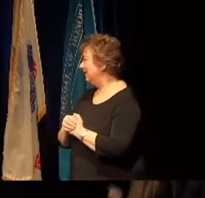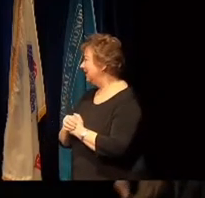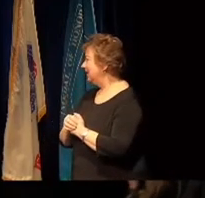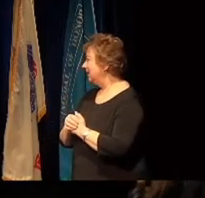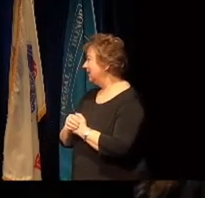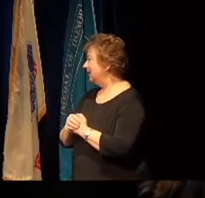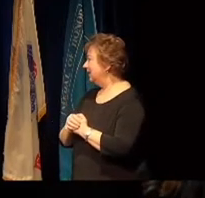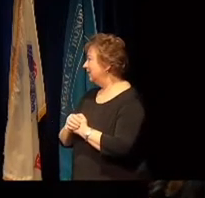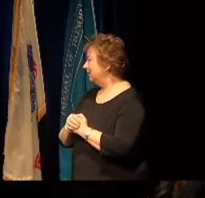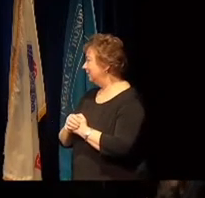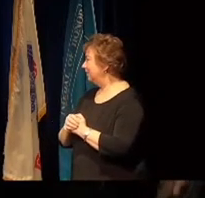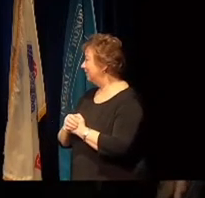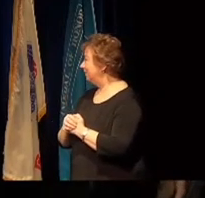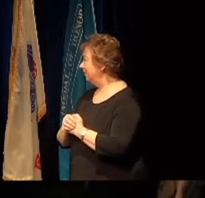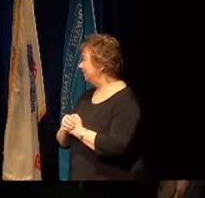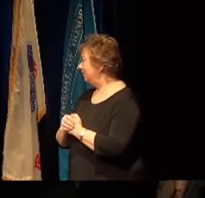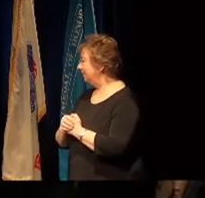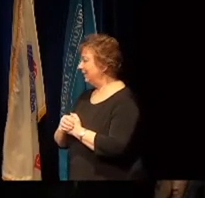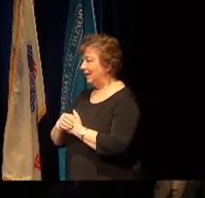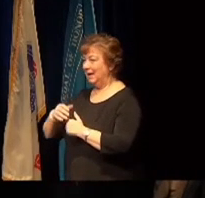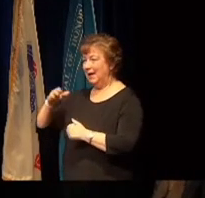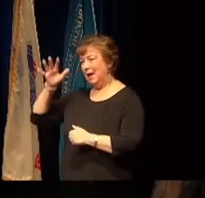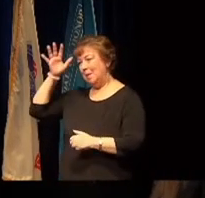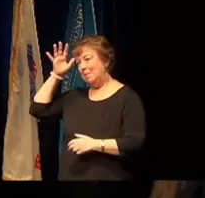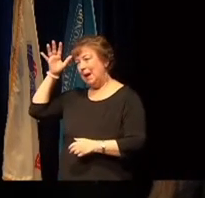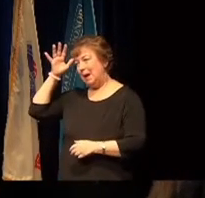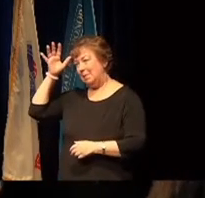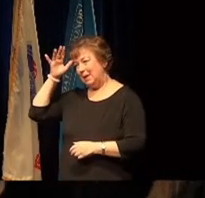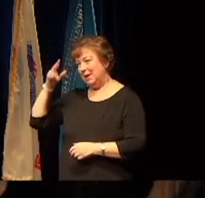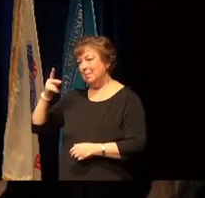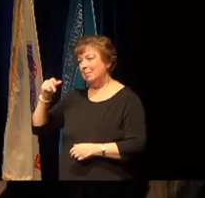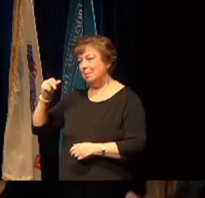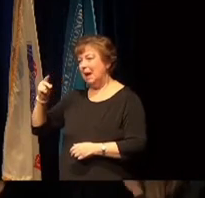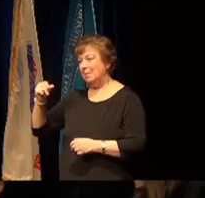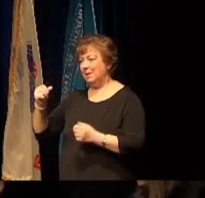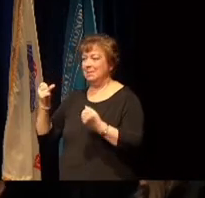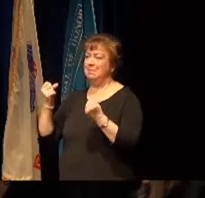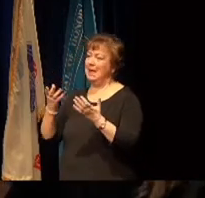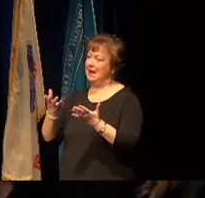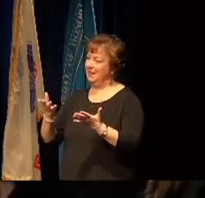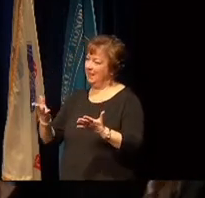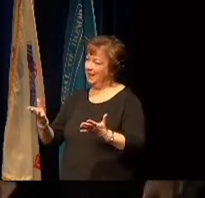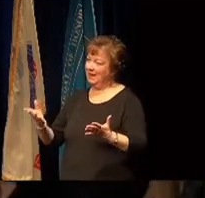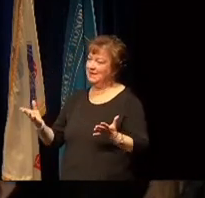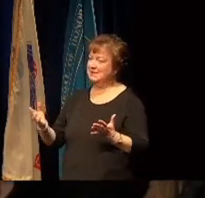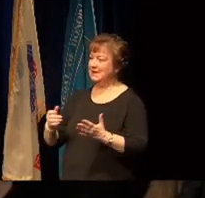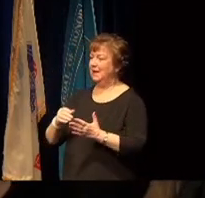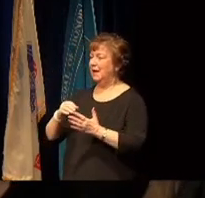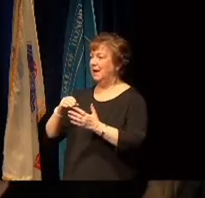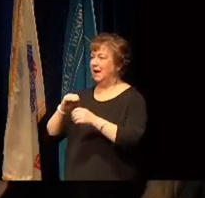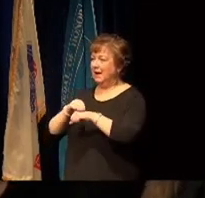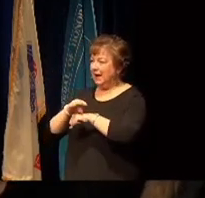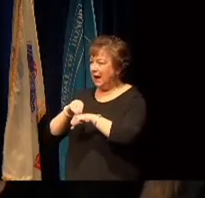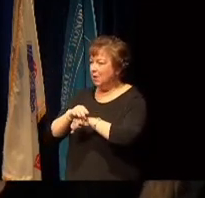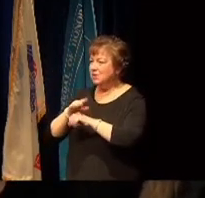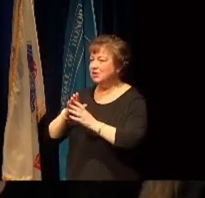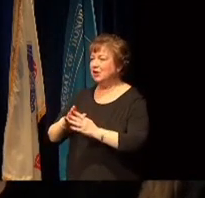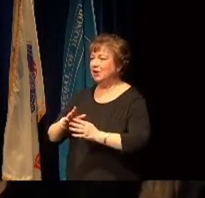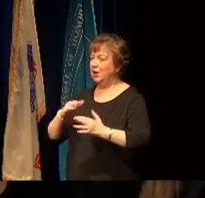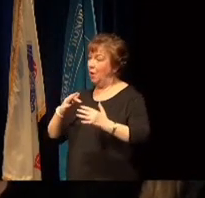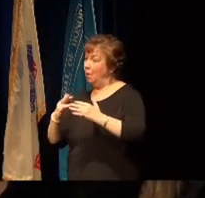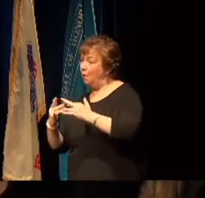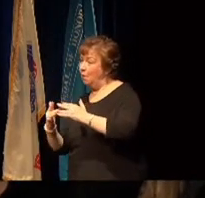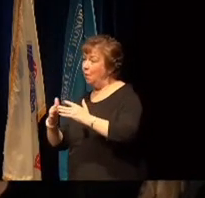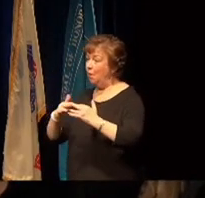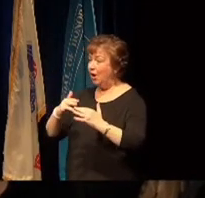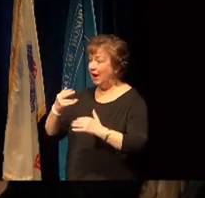You guys good? Okay. Papa was many things to many people, a war hero, a counselor. But although my time up here is